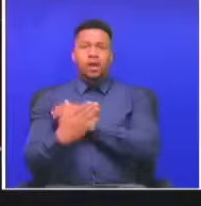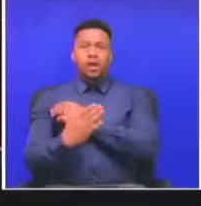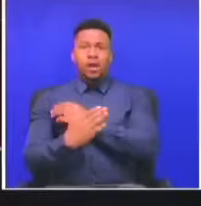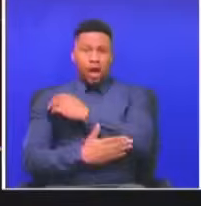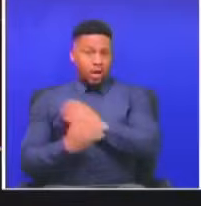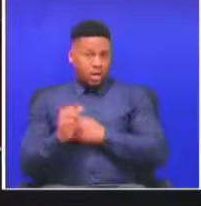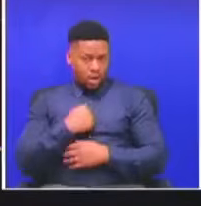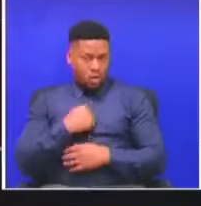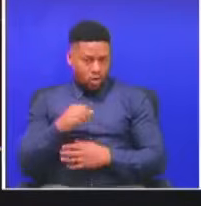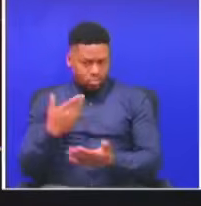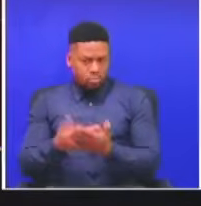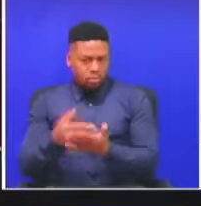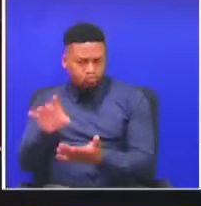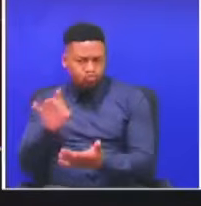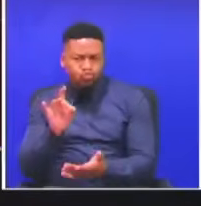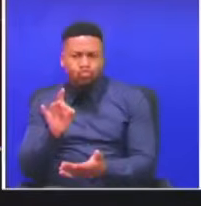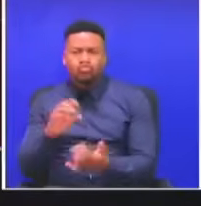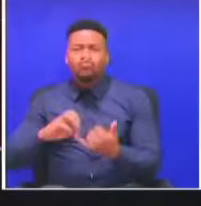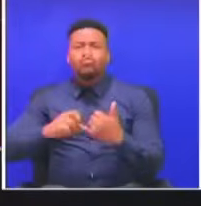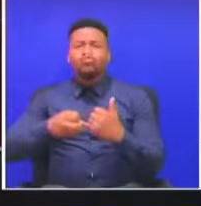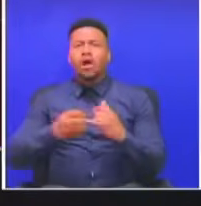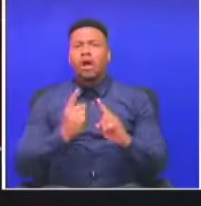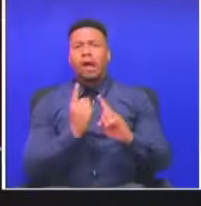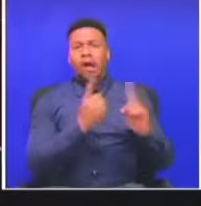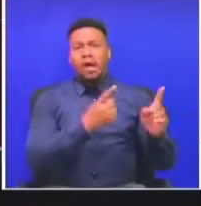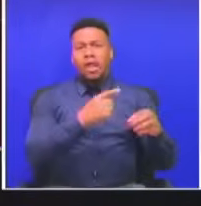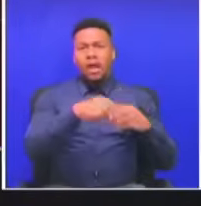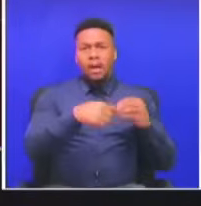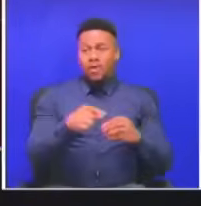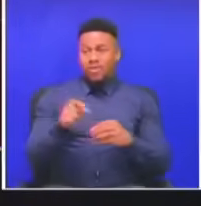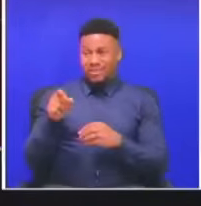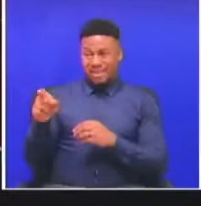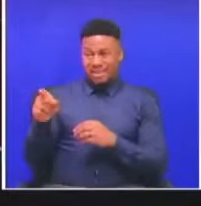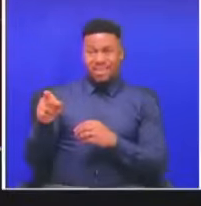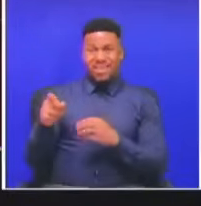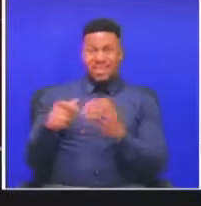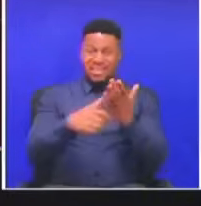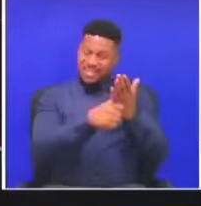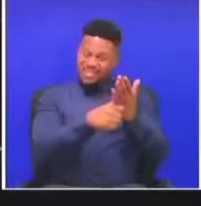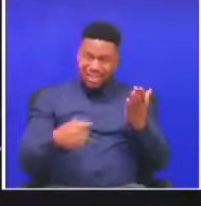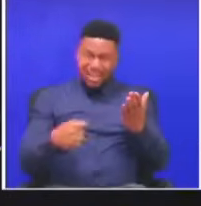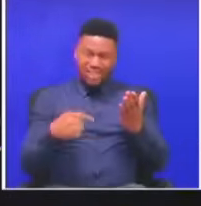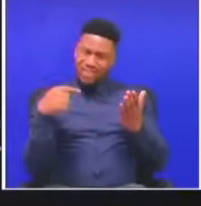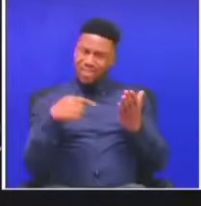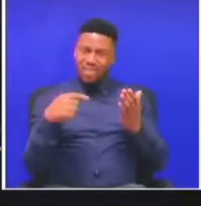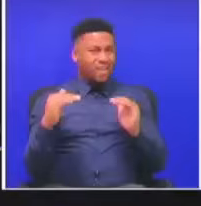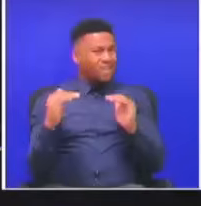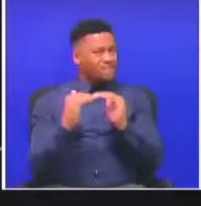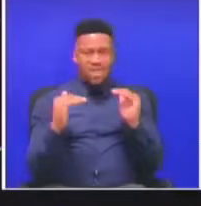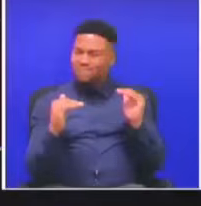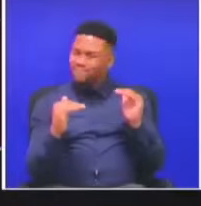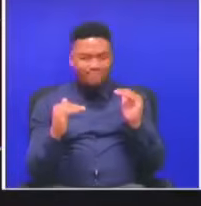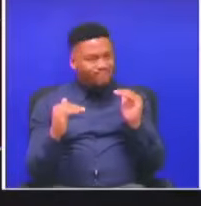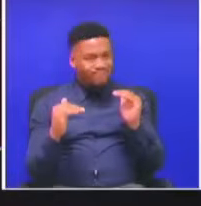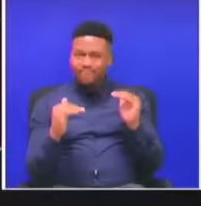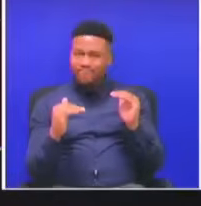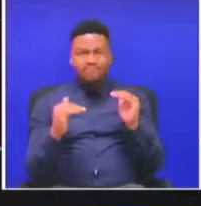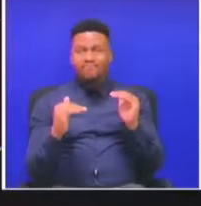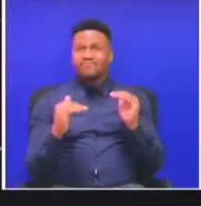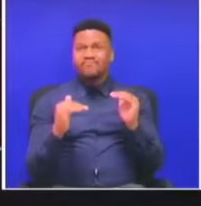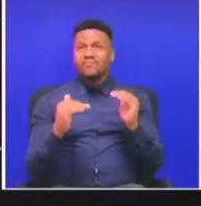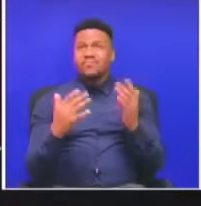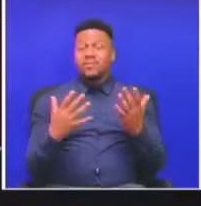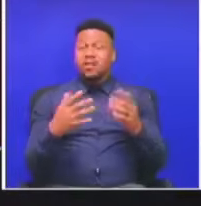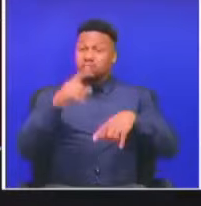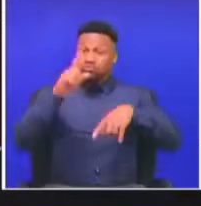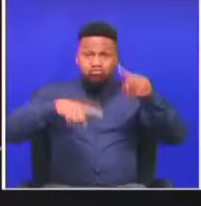respond to the unfair tariffs that have been leveled against, I would say, the world. A number of